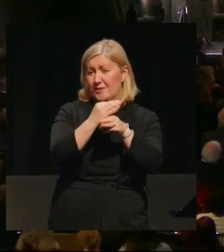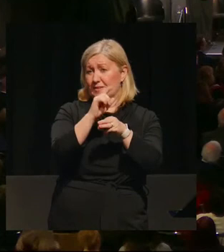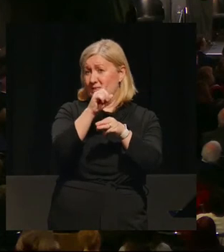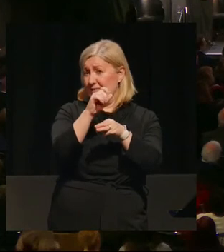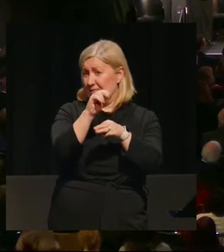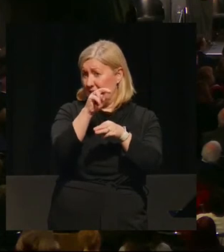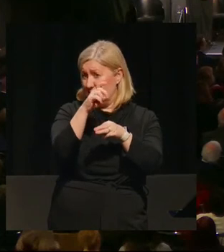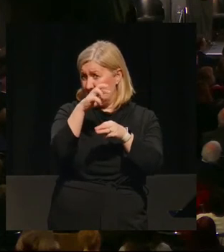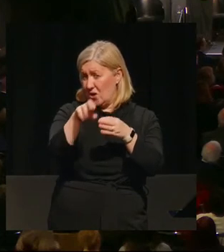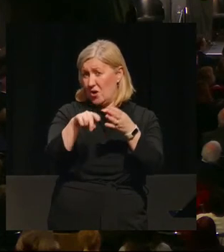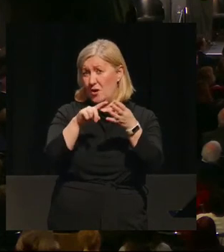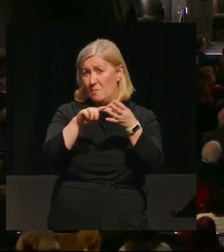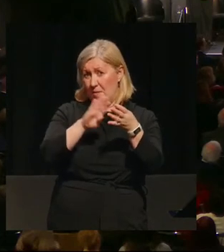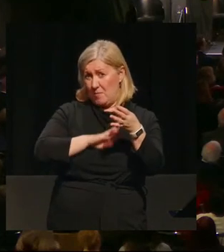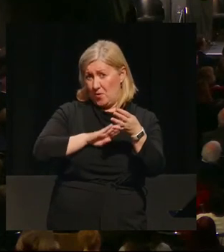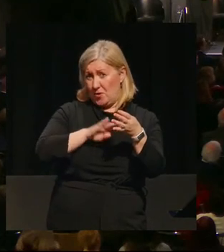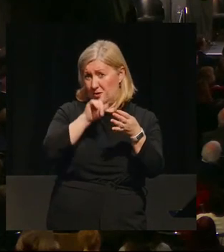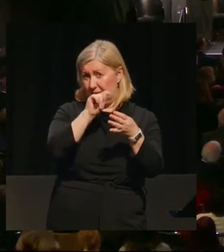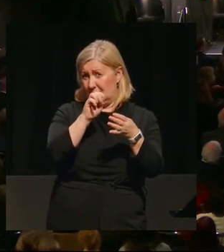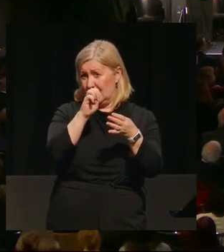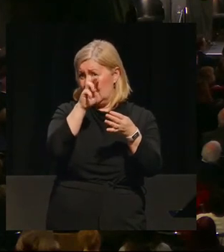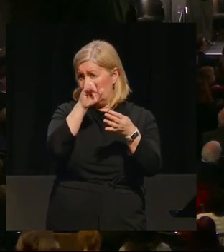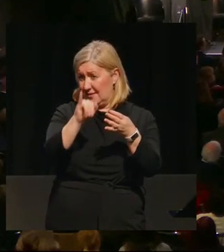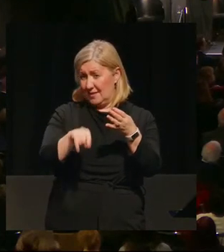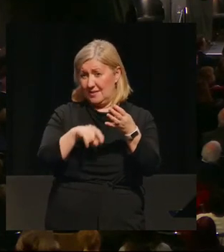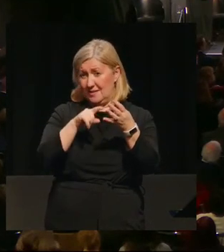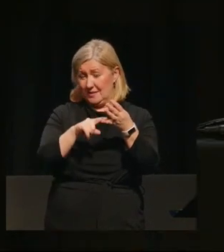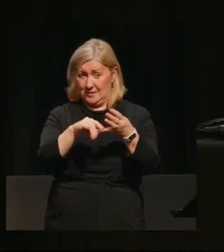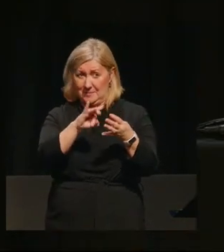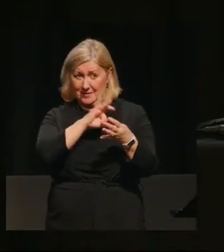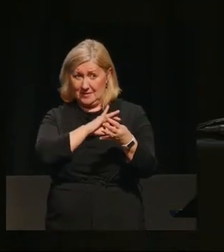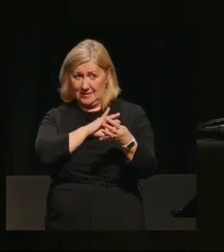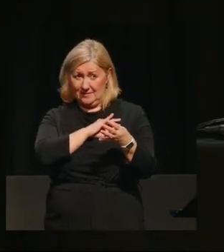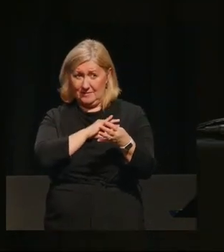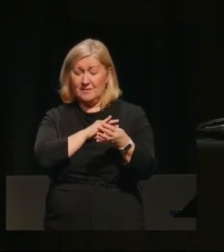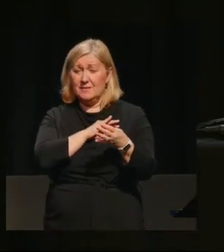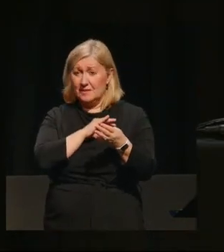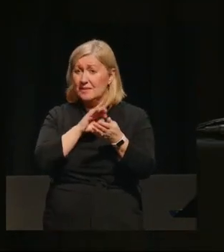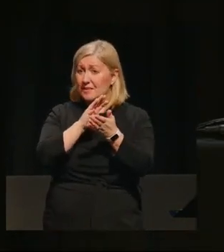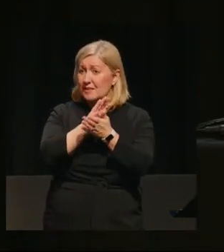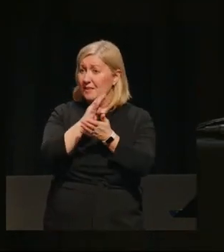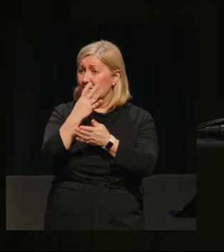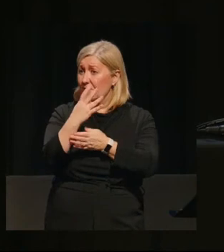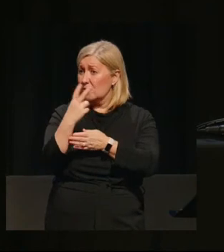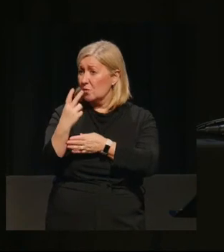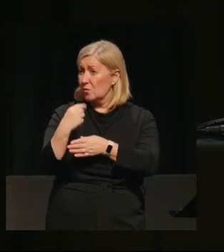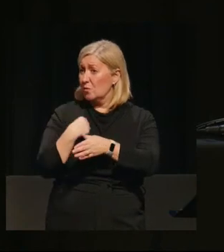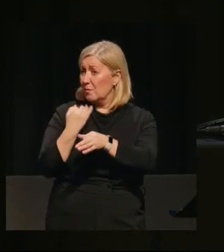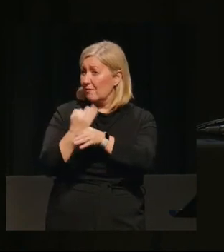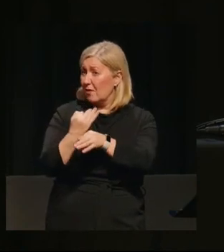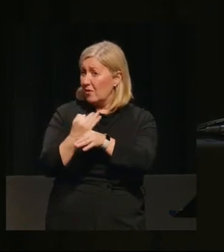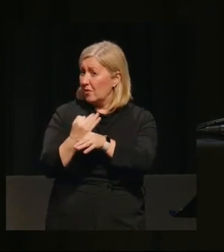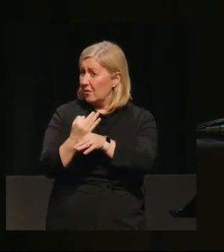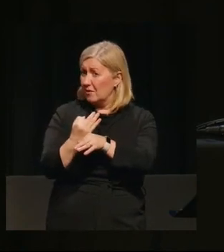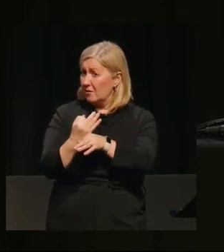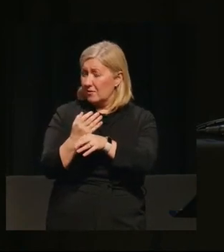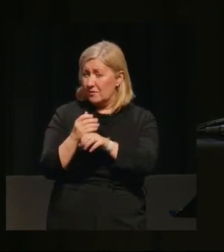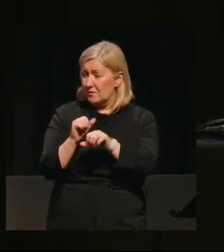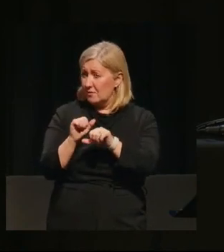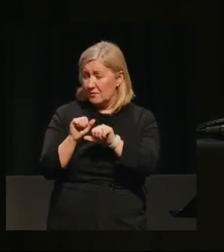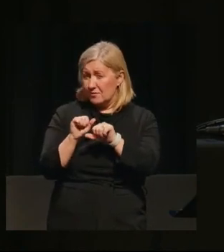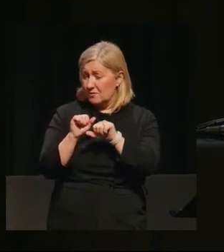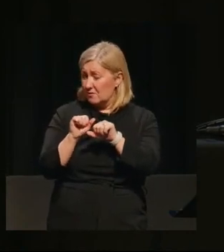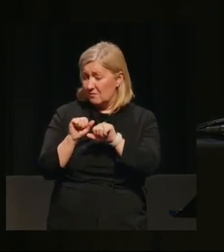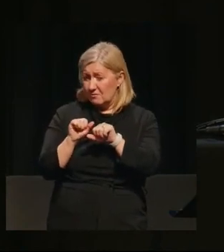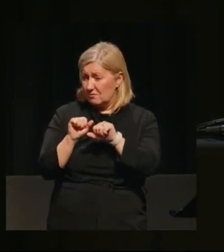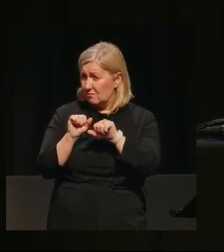brother Terry, and myself. In 1942, my father was forcibly